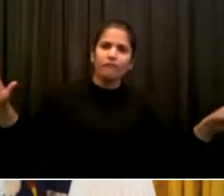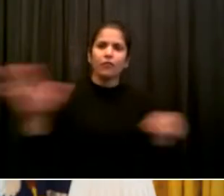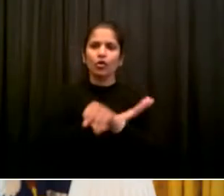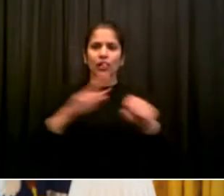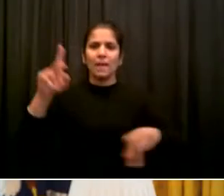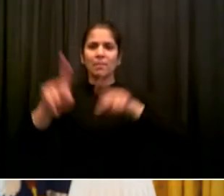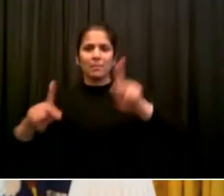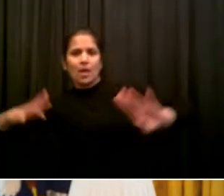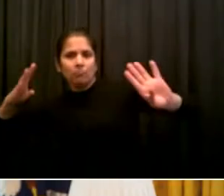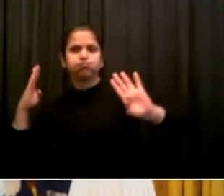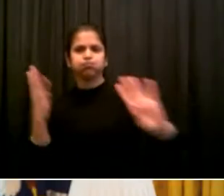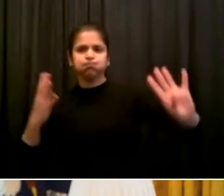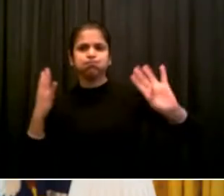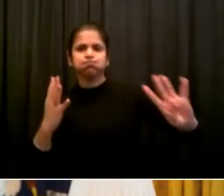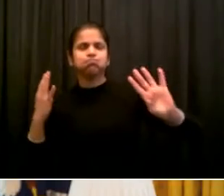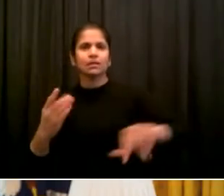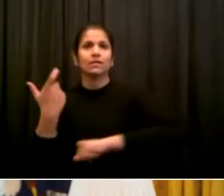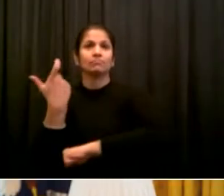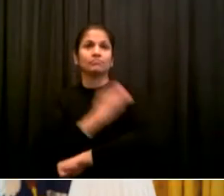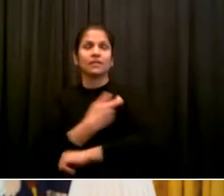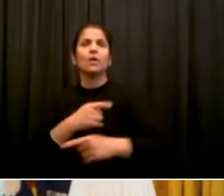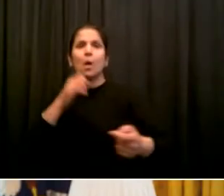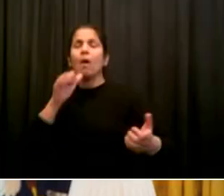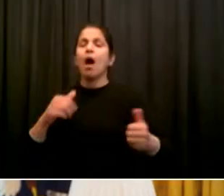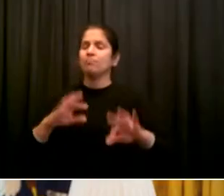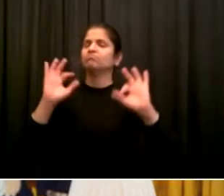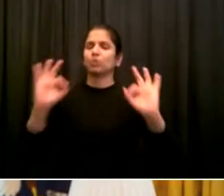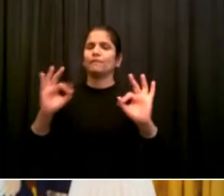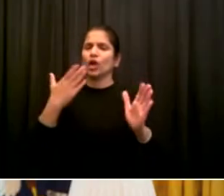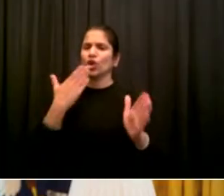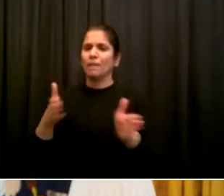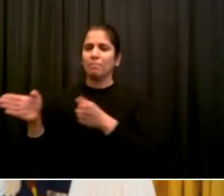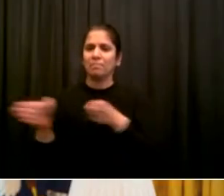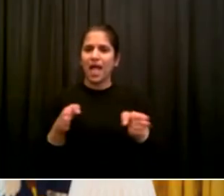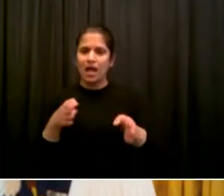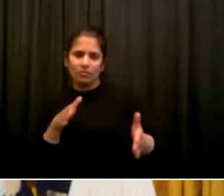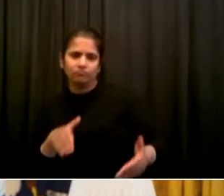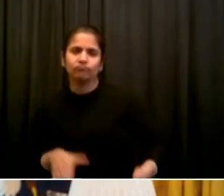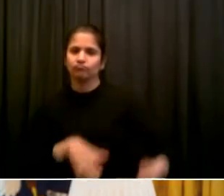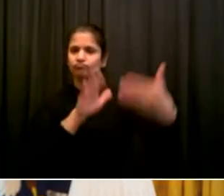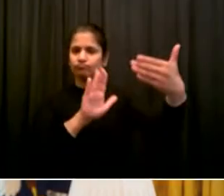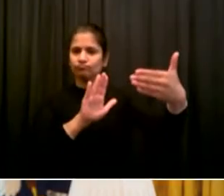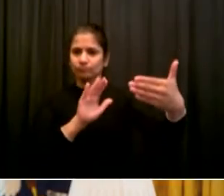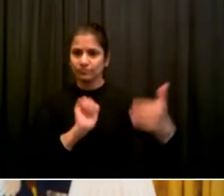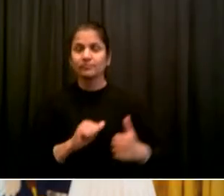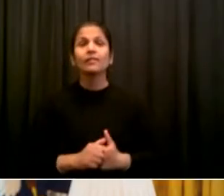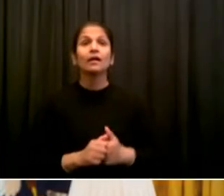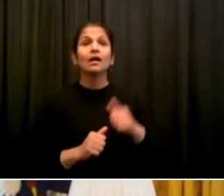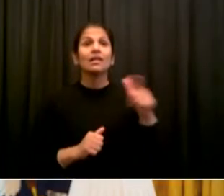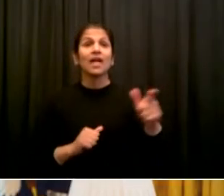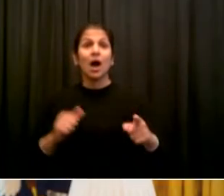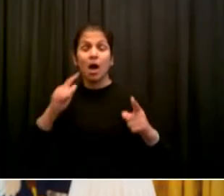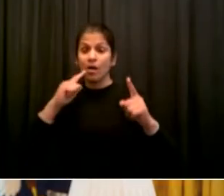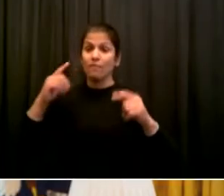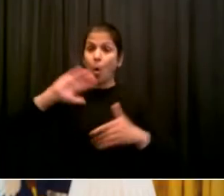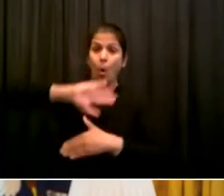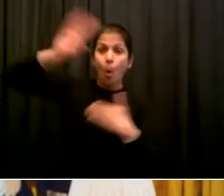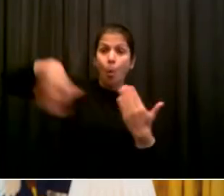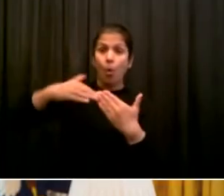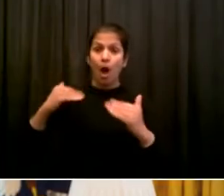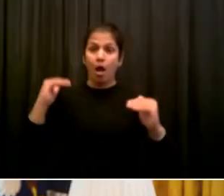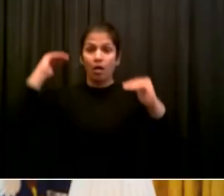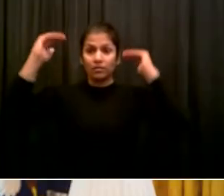the best approach to vaccination when all adults know that they are eligible. So we're ready to go, but we need the